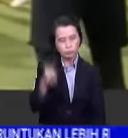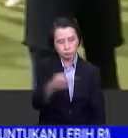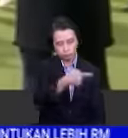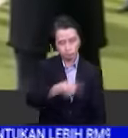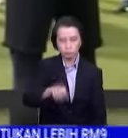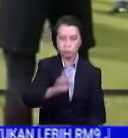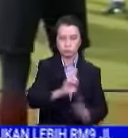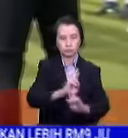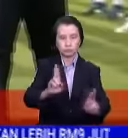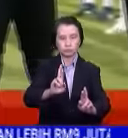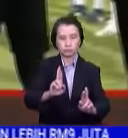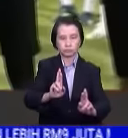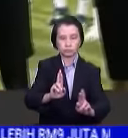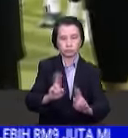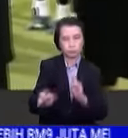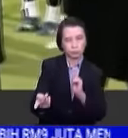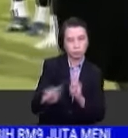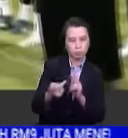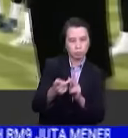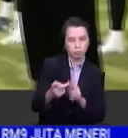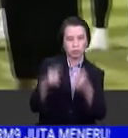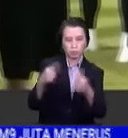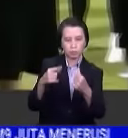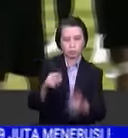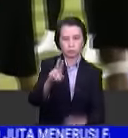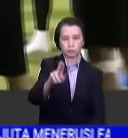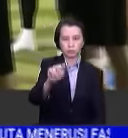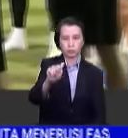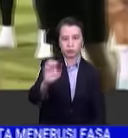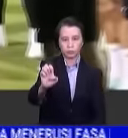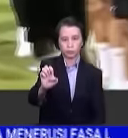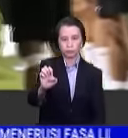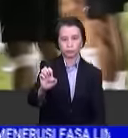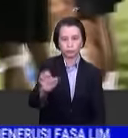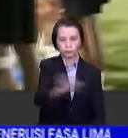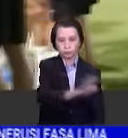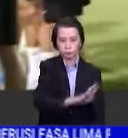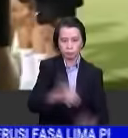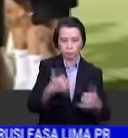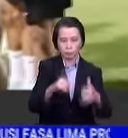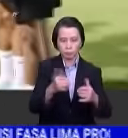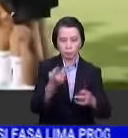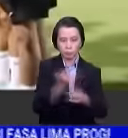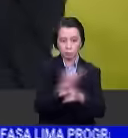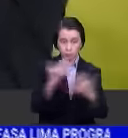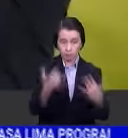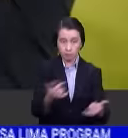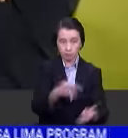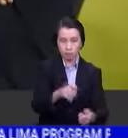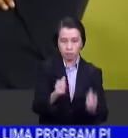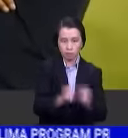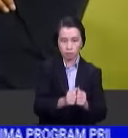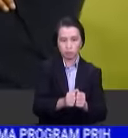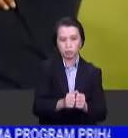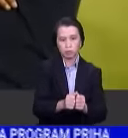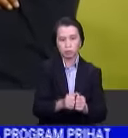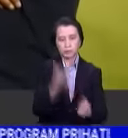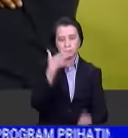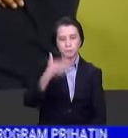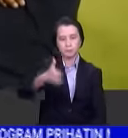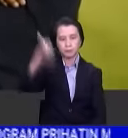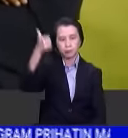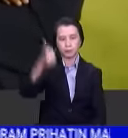are ready match against UAE lah. Definitely this time we have assembled one of the